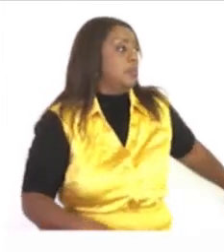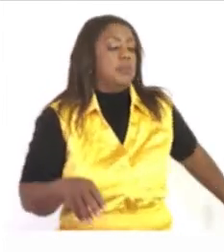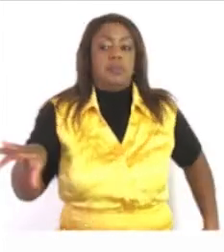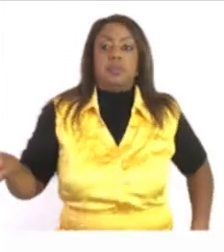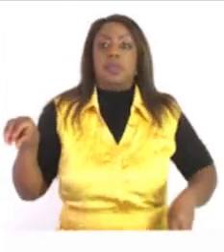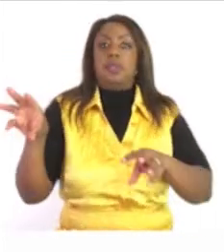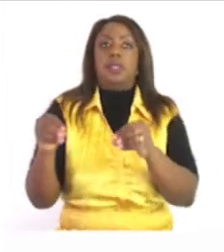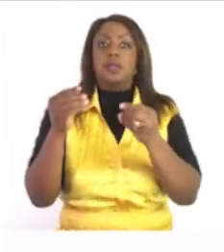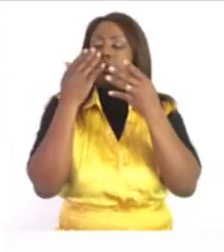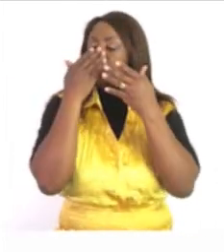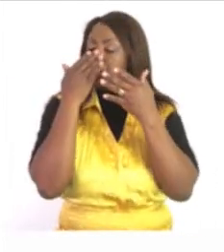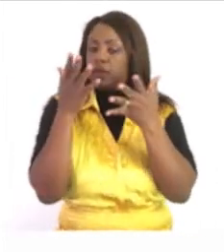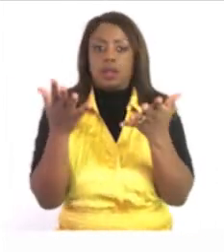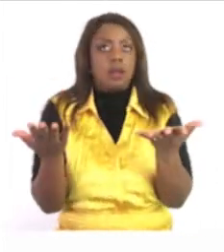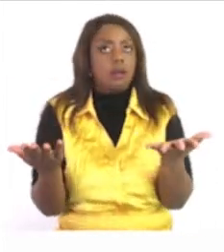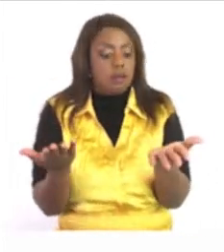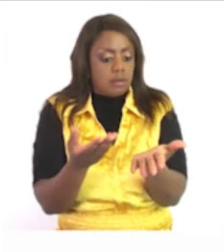time,